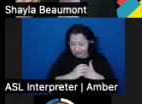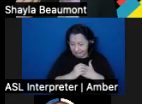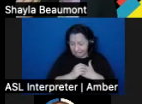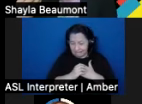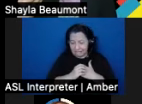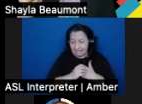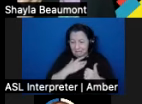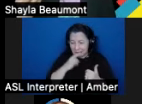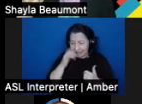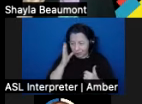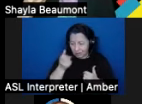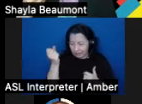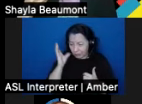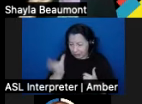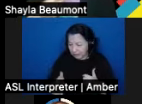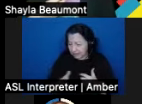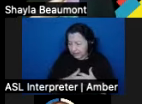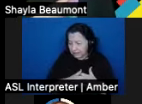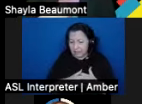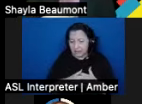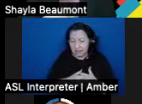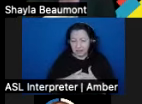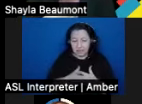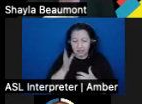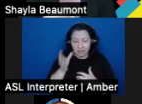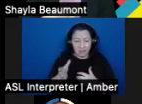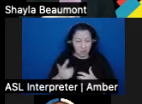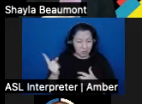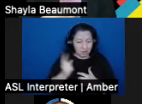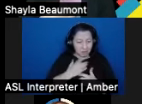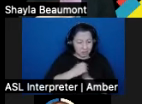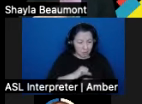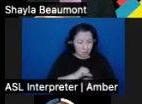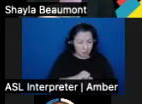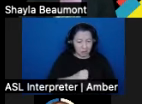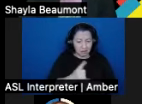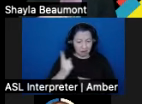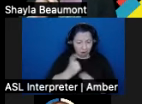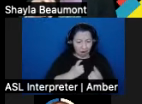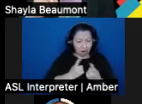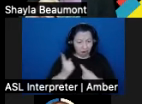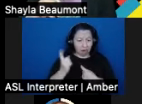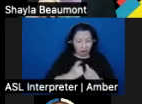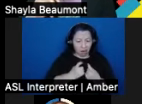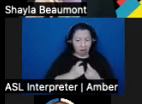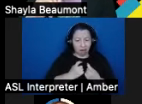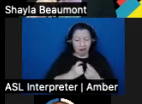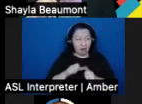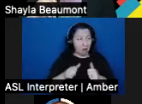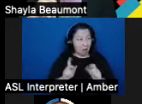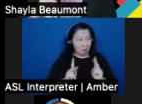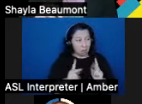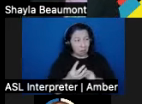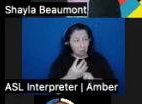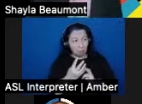being taken away, maybe you'd be questioned at your place of employment. So the fear of stigmatization